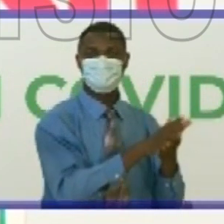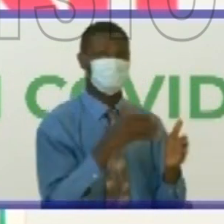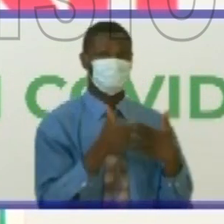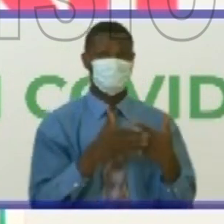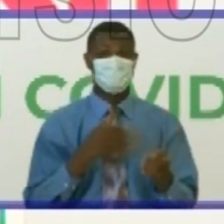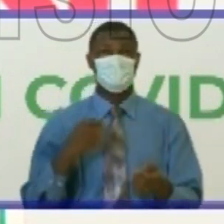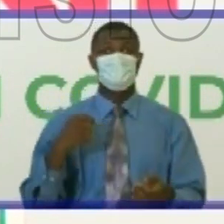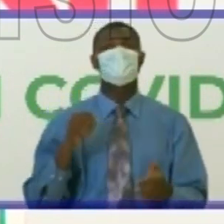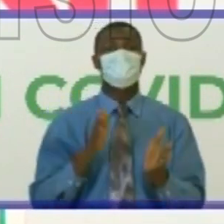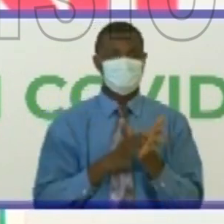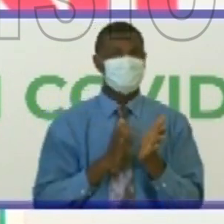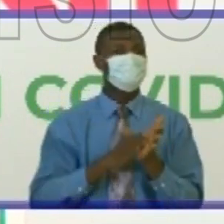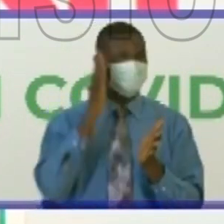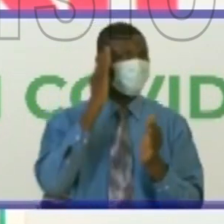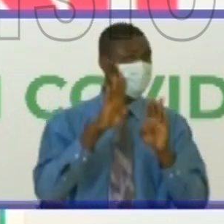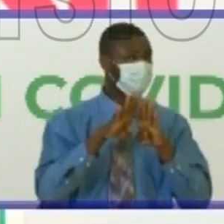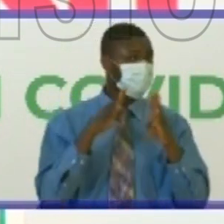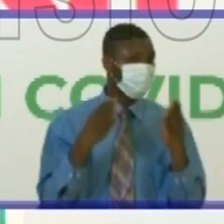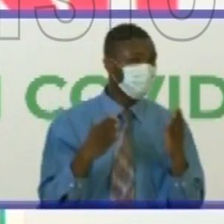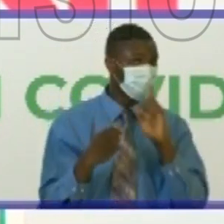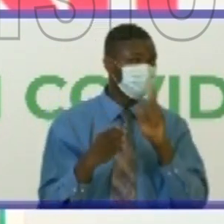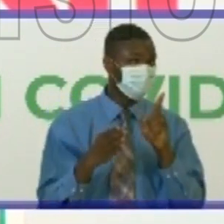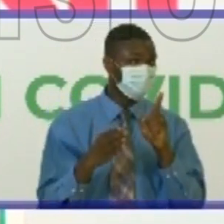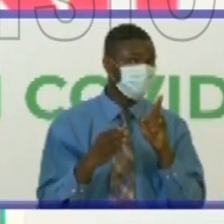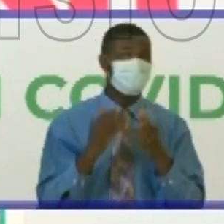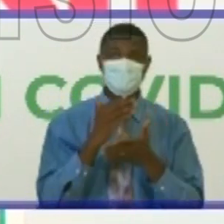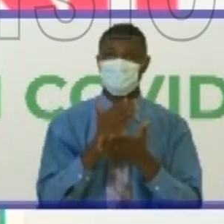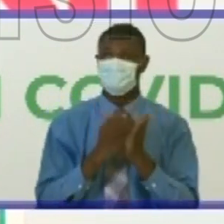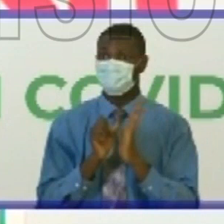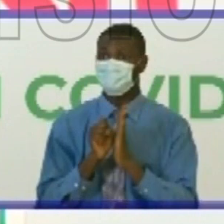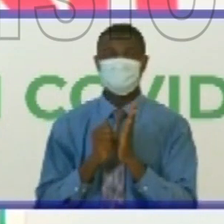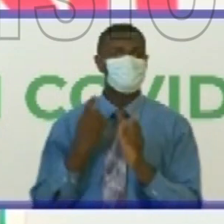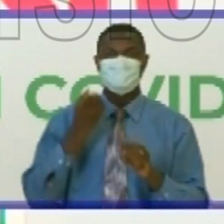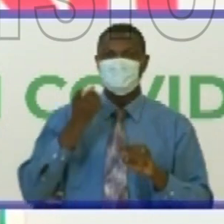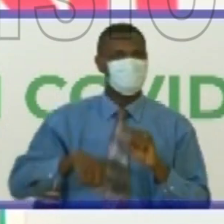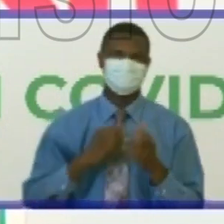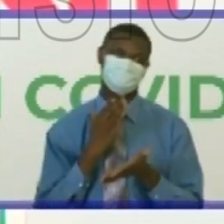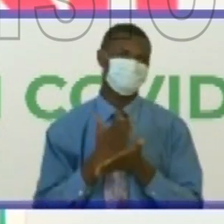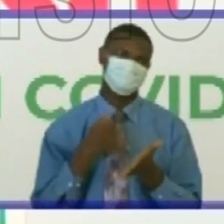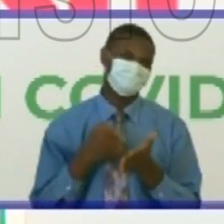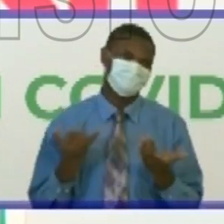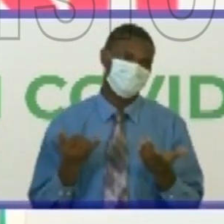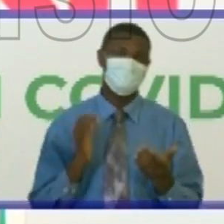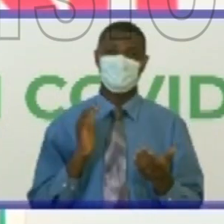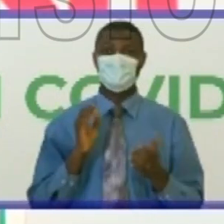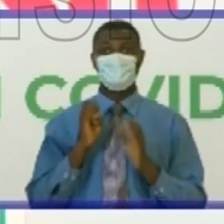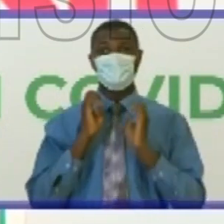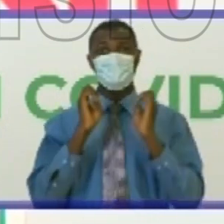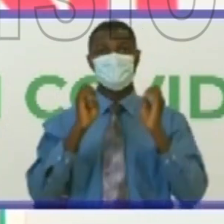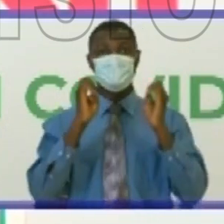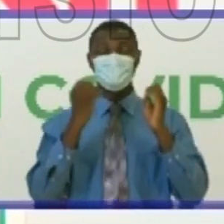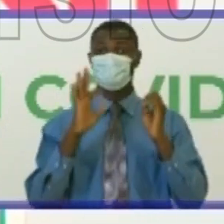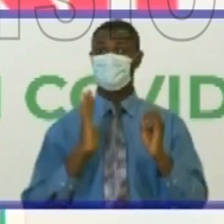of schools and learning facilities must happen at some stage. We cannot run away from this. The education of our children is